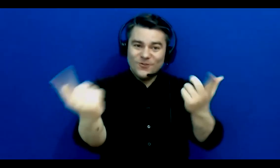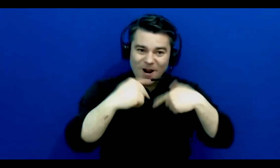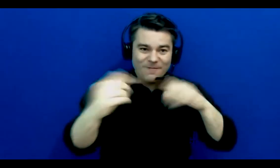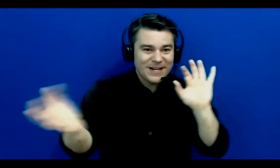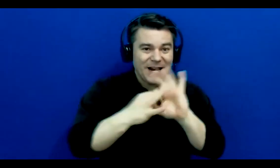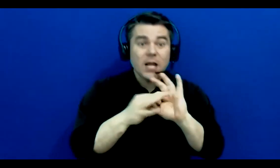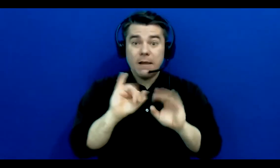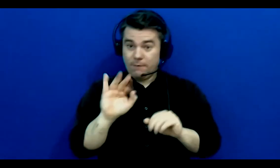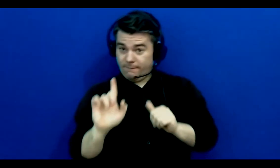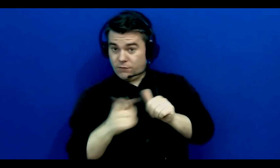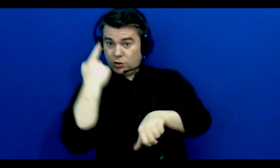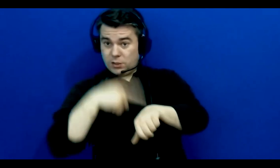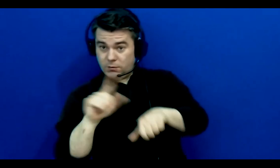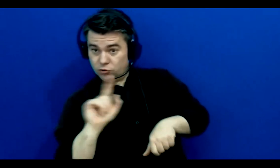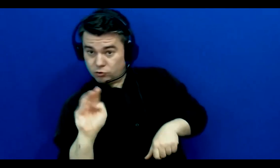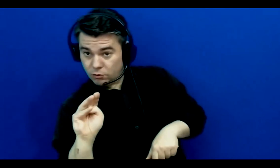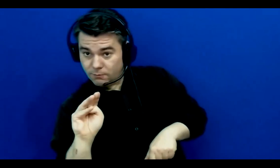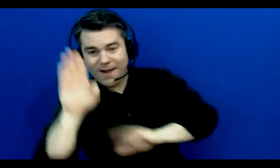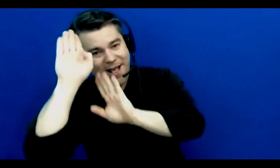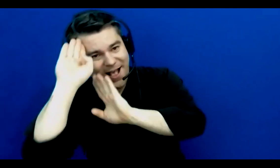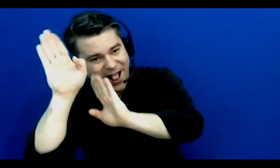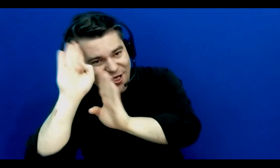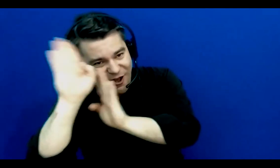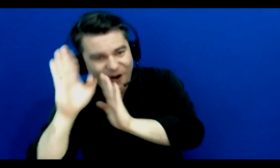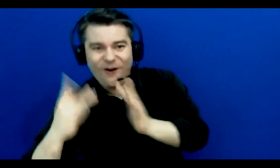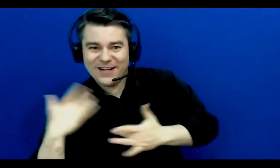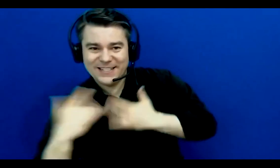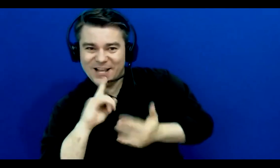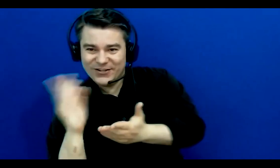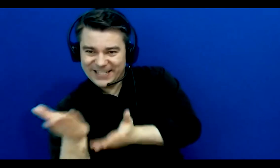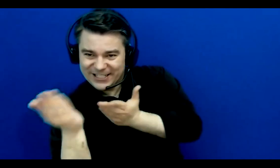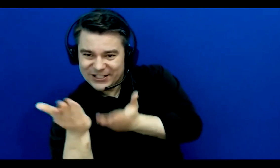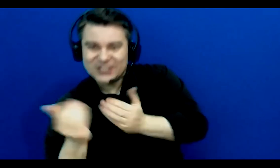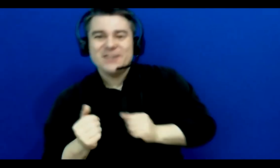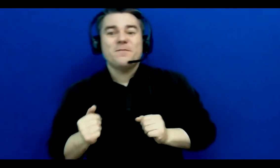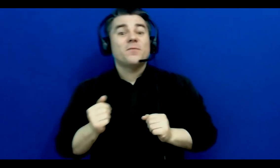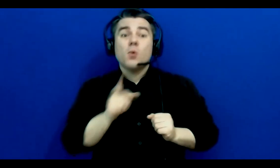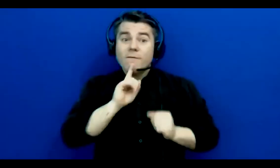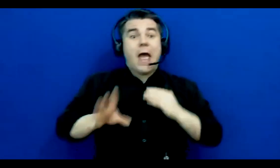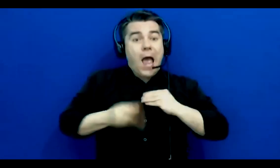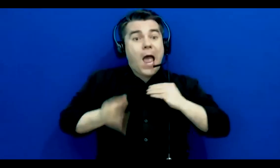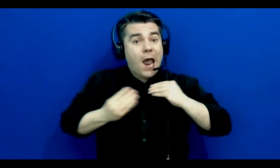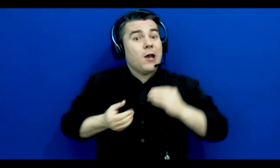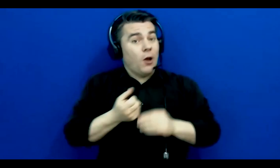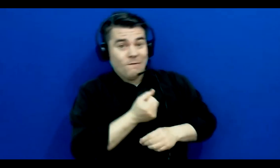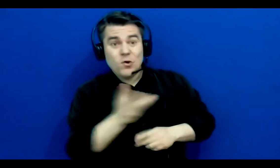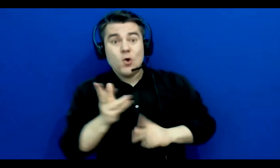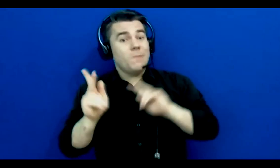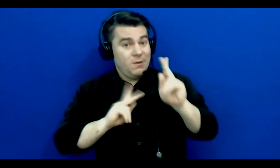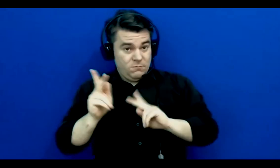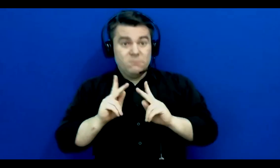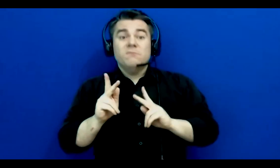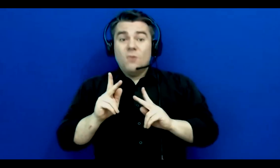first Zoom, hello, we are so excited you're here. We have added quite a few people over the last couple months,